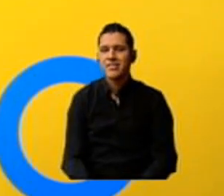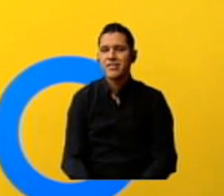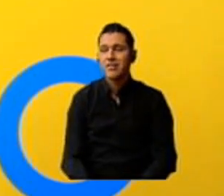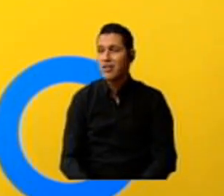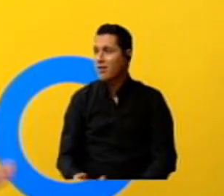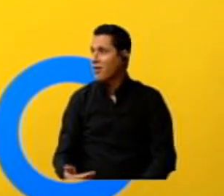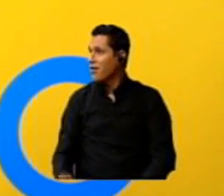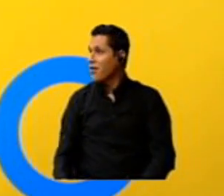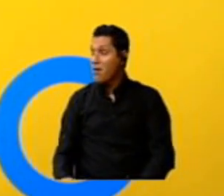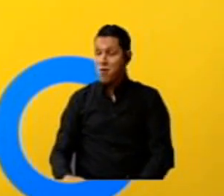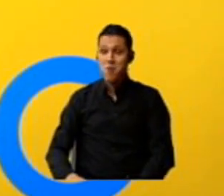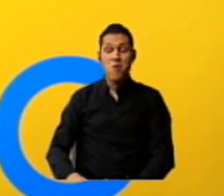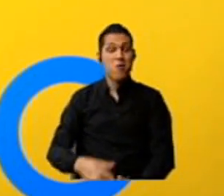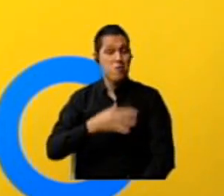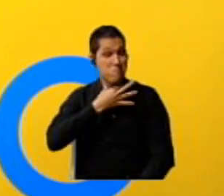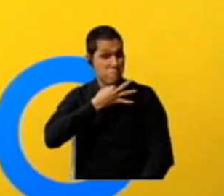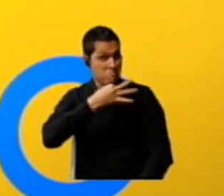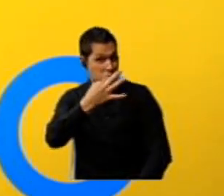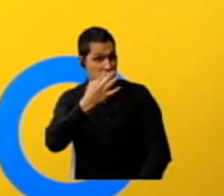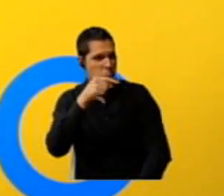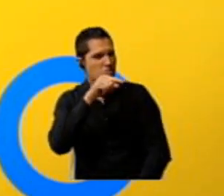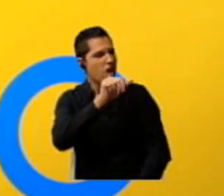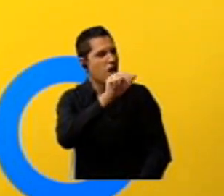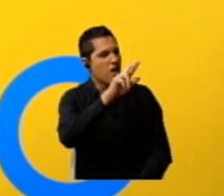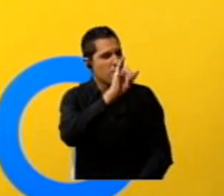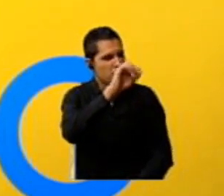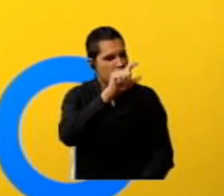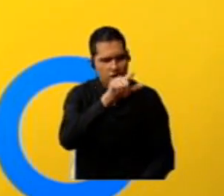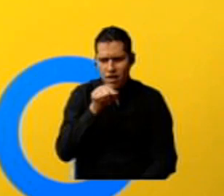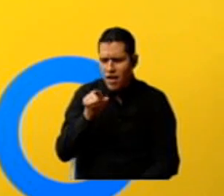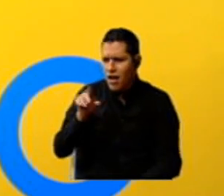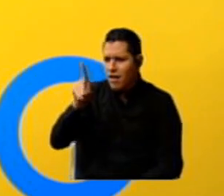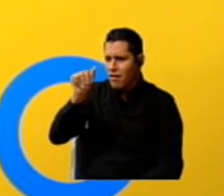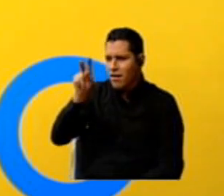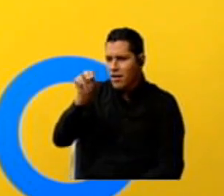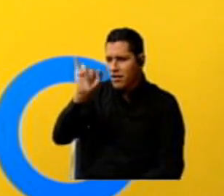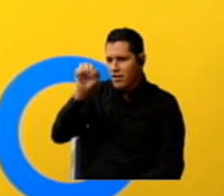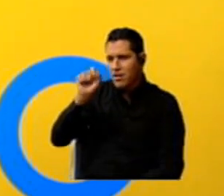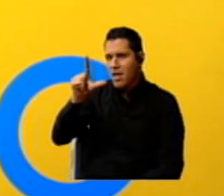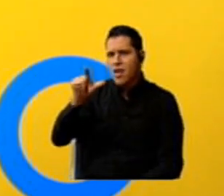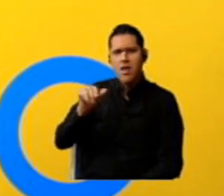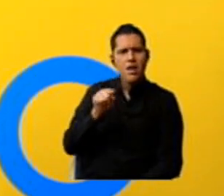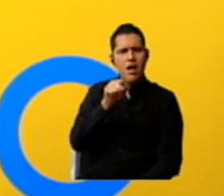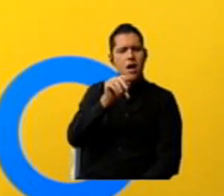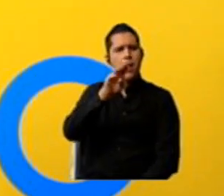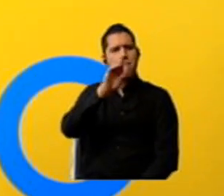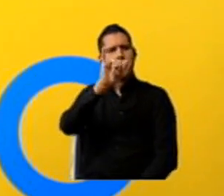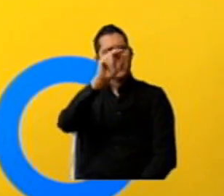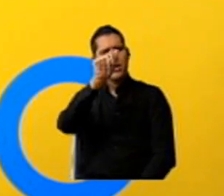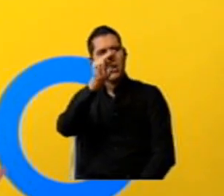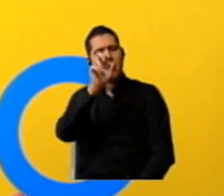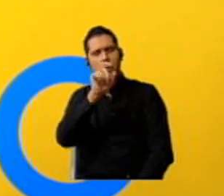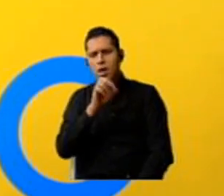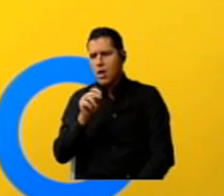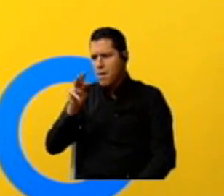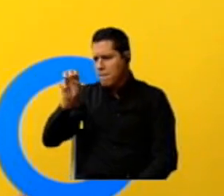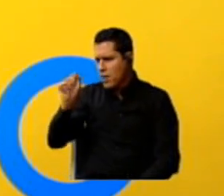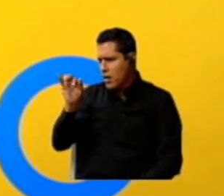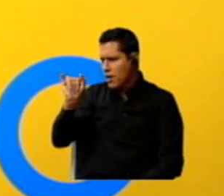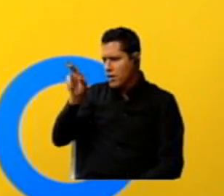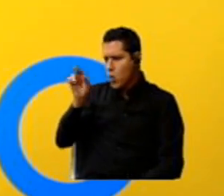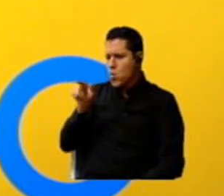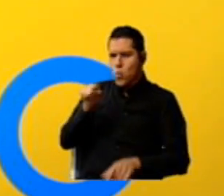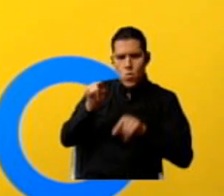Oh, nice to meet you. Ariel, Daniel, Brianna, Zoe, Maria, Melissa.